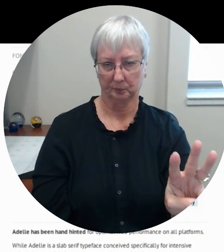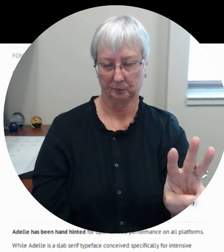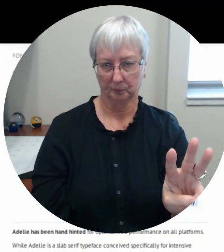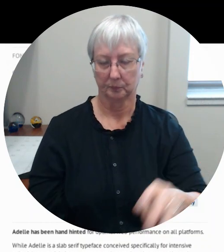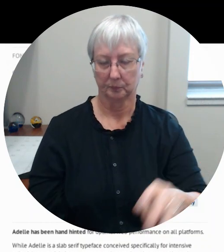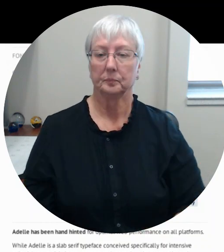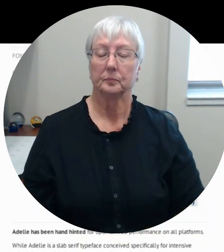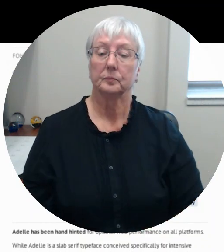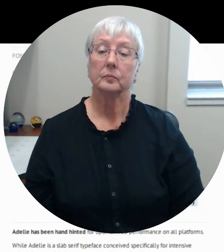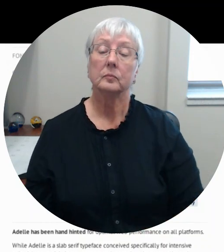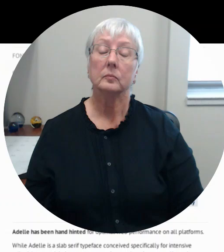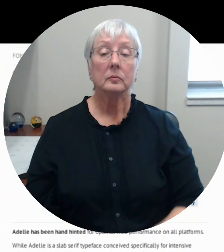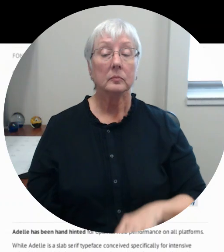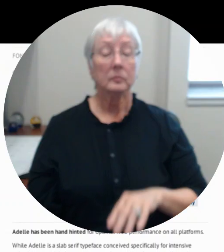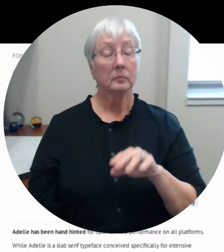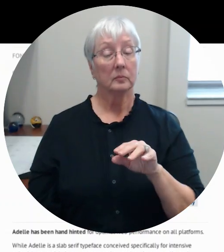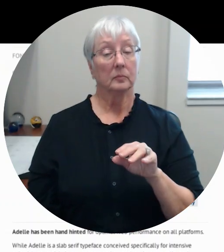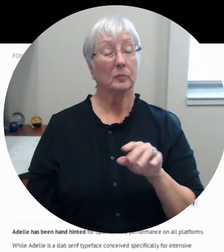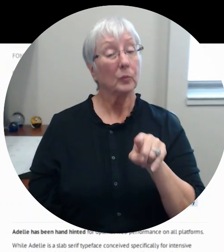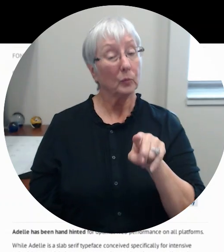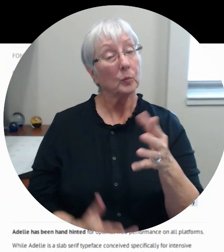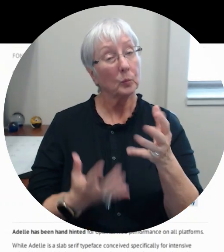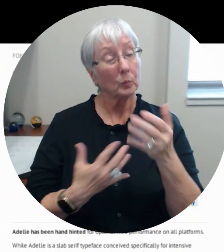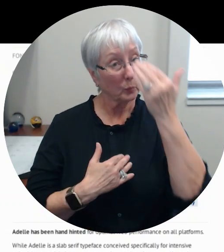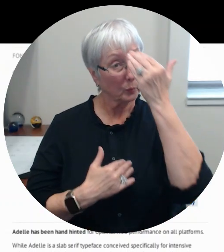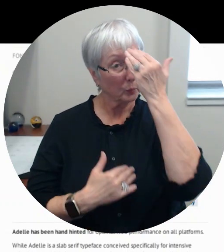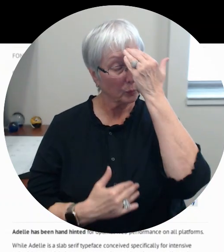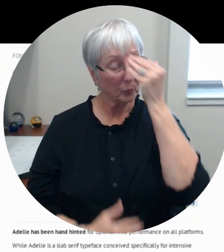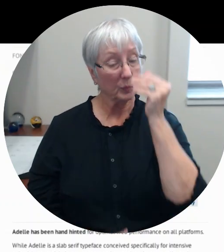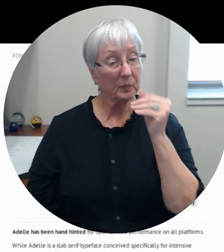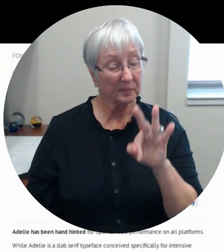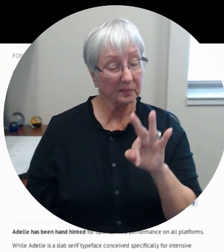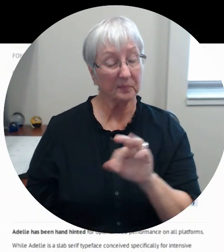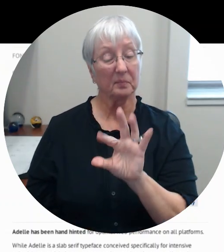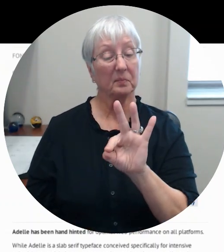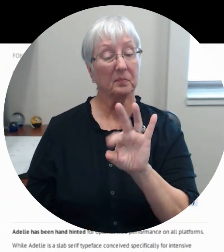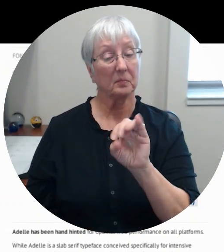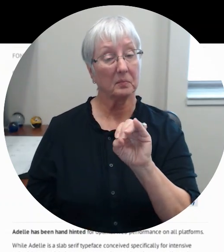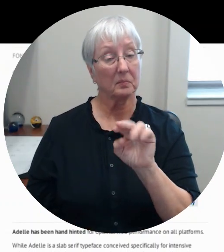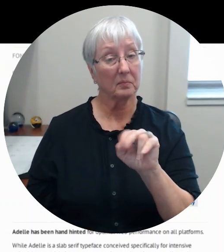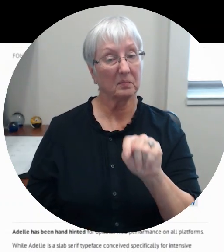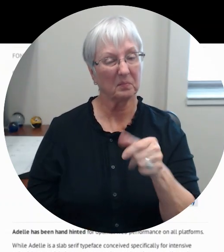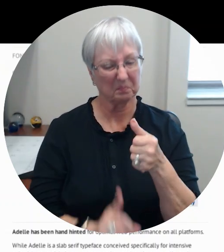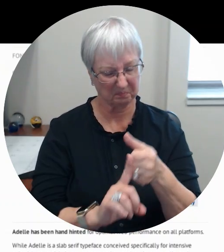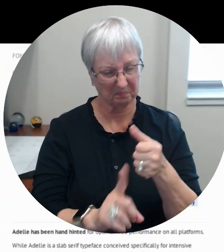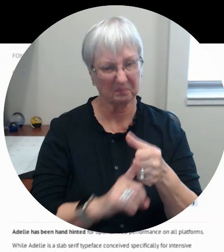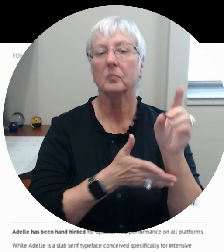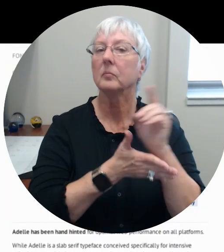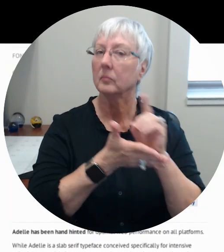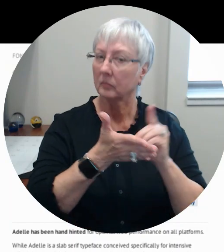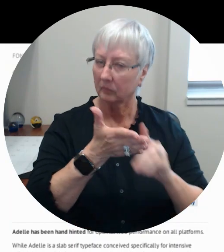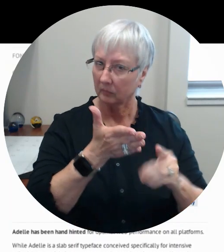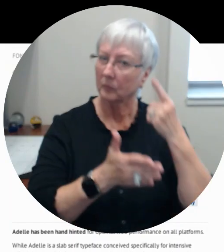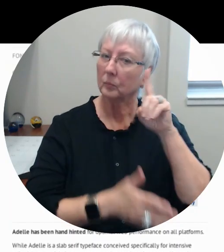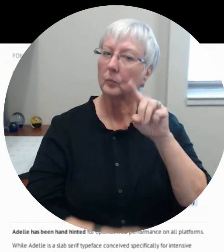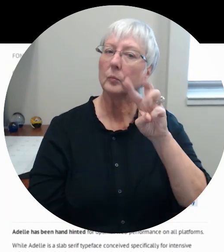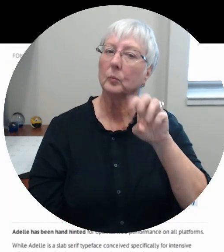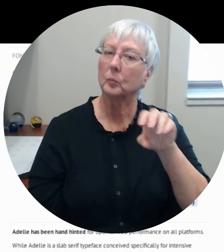Ideally, you want to know if the font you're choosing has been designed for the web and if it's been hinted and what it was designed